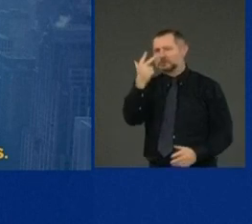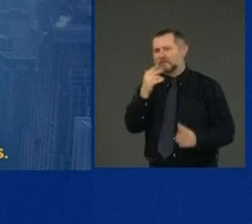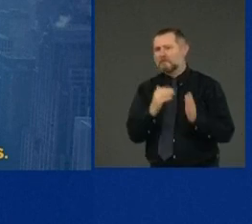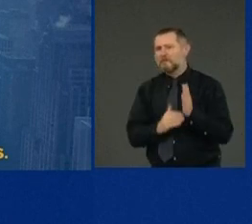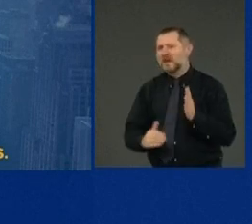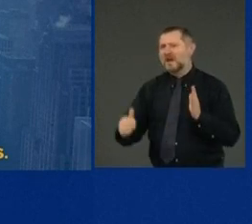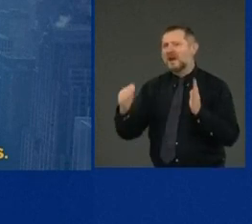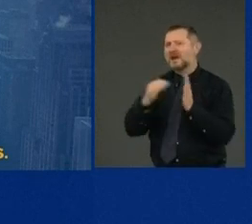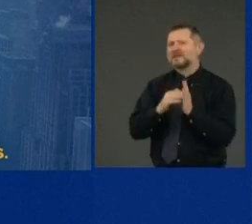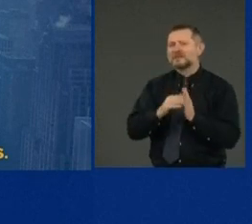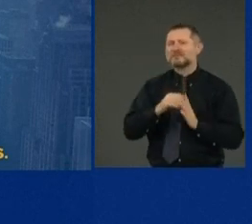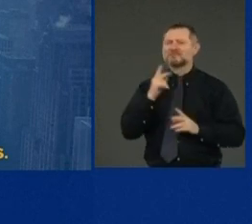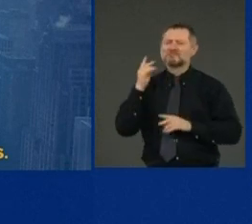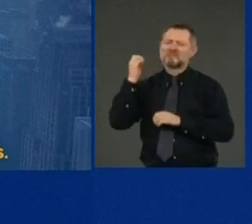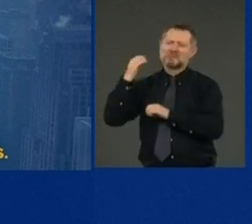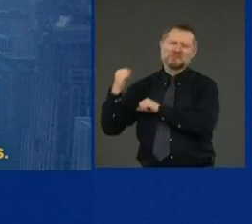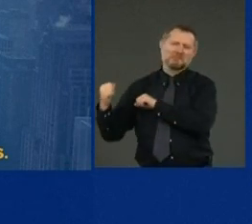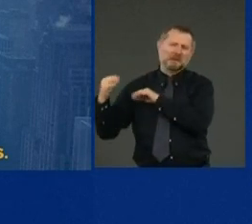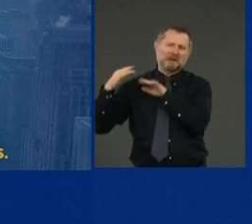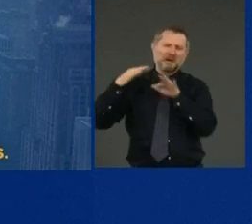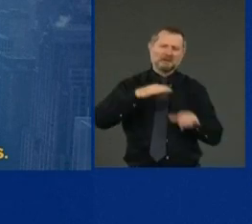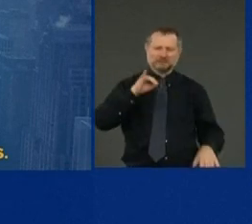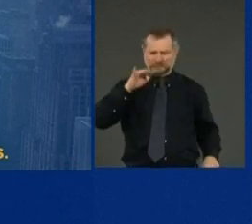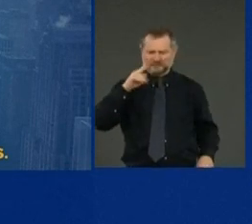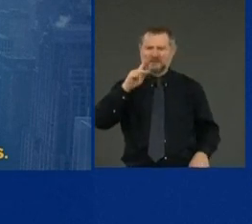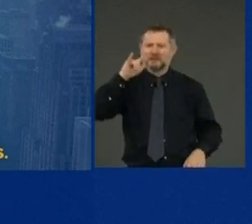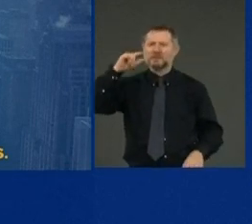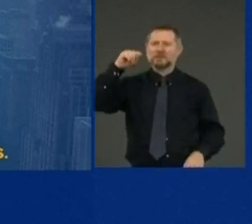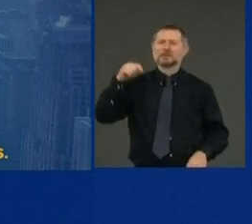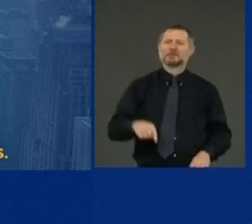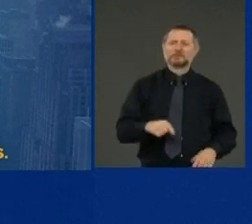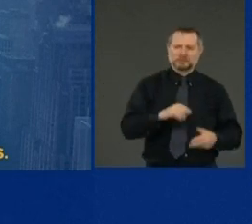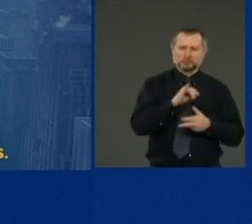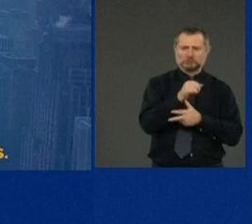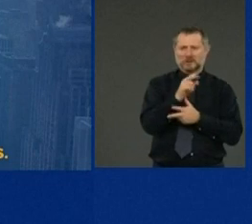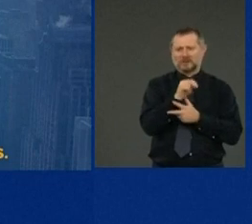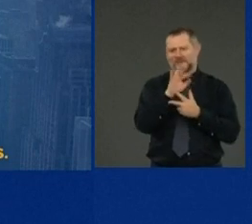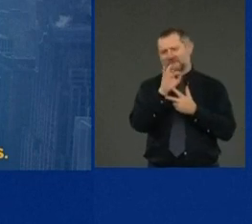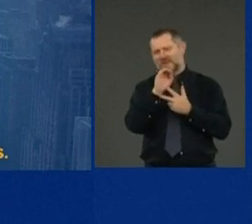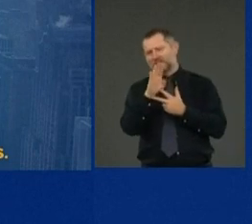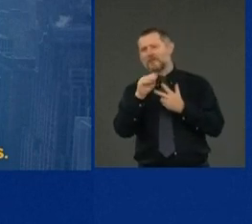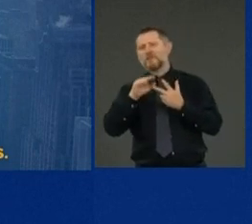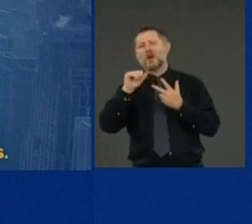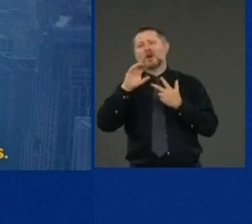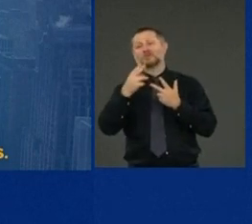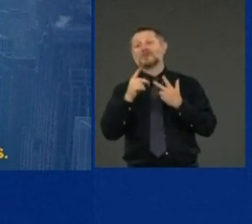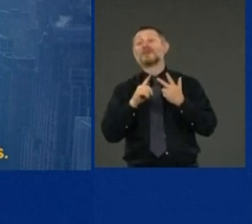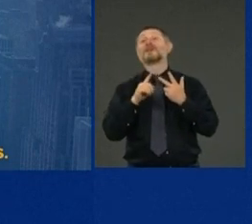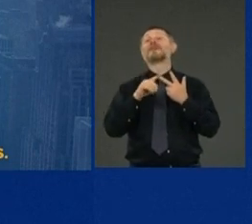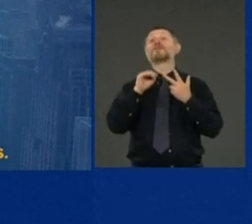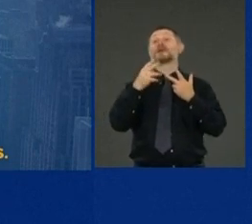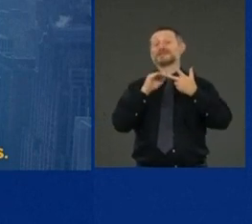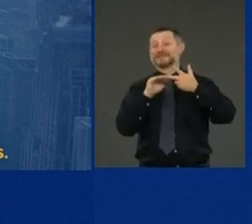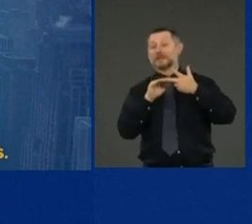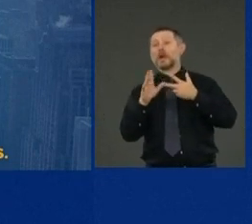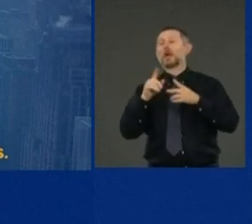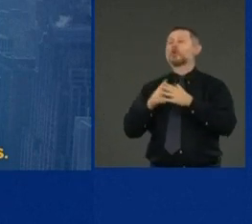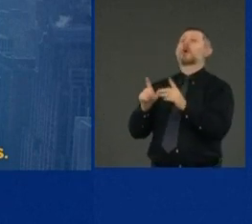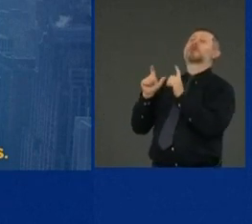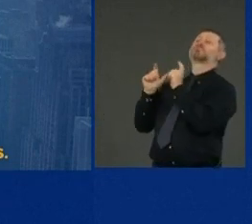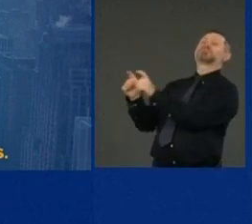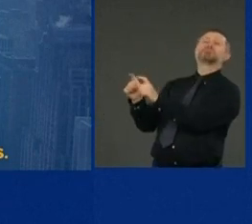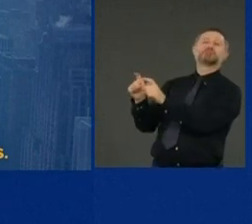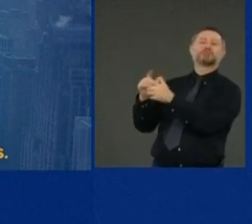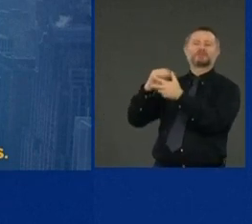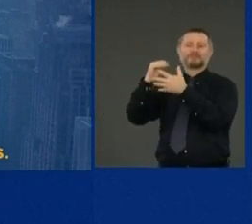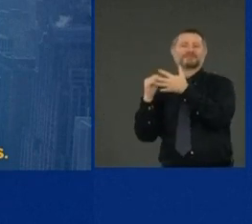JFK January, February, March. March, the nation did the European travel ban. By then, 3 million Europeans had